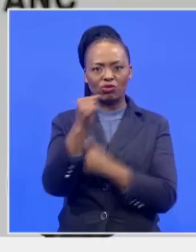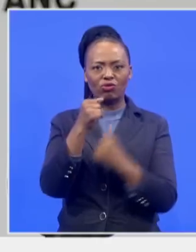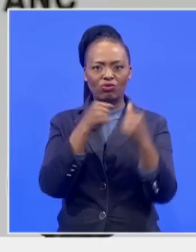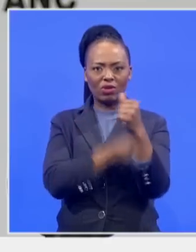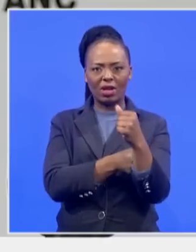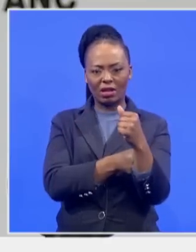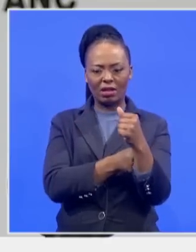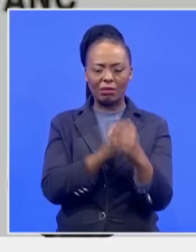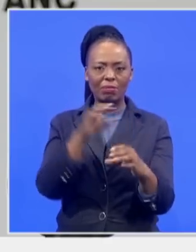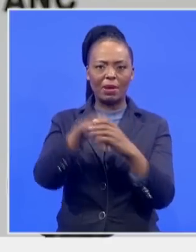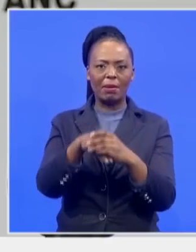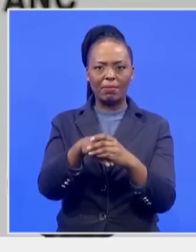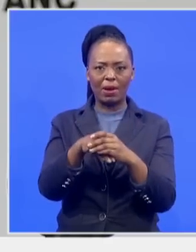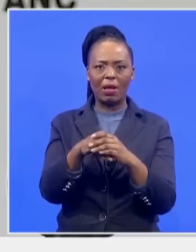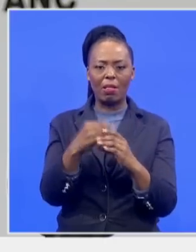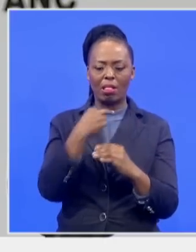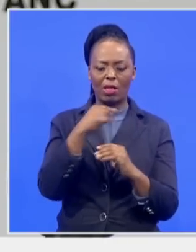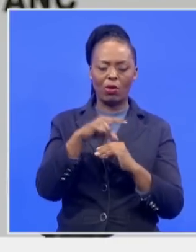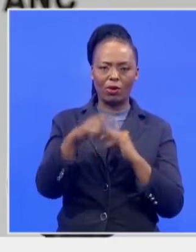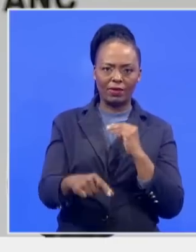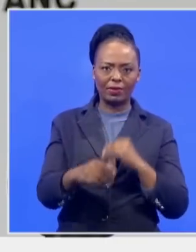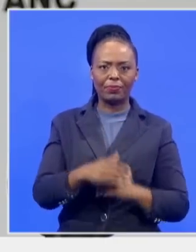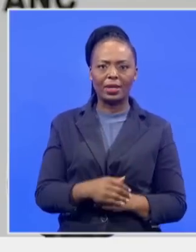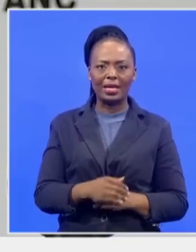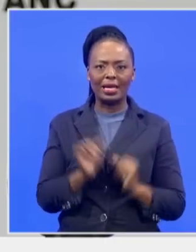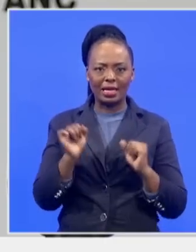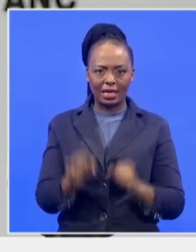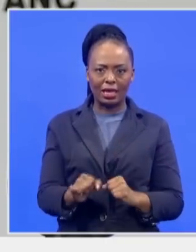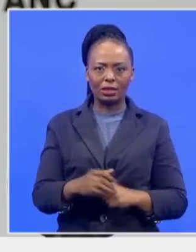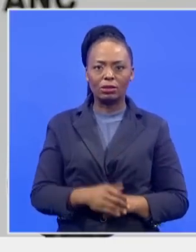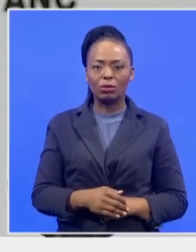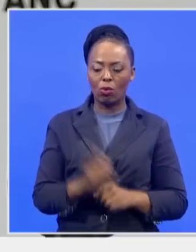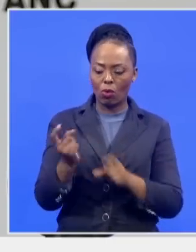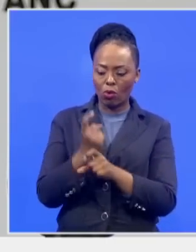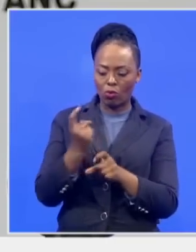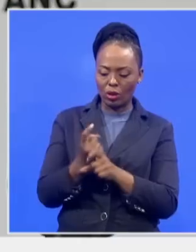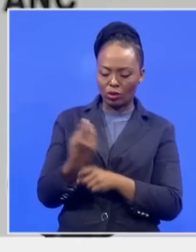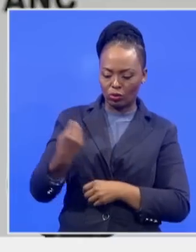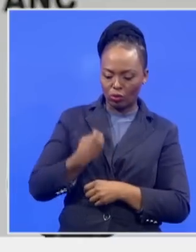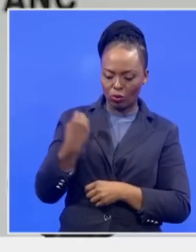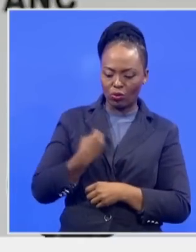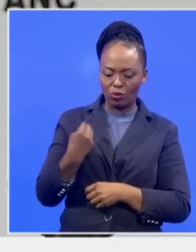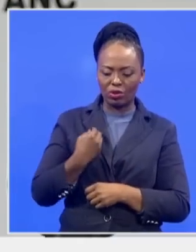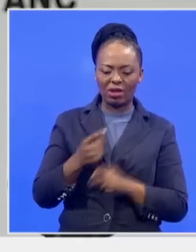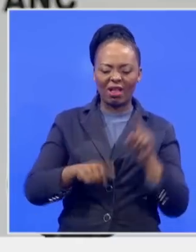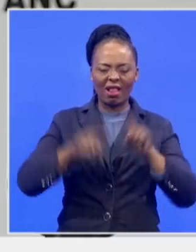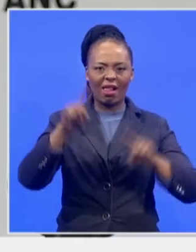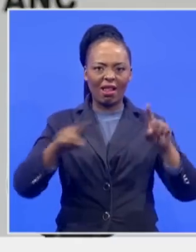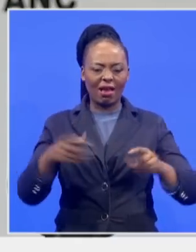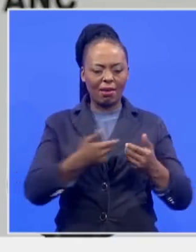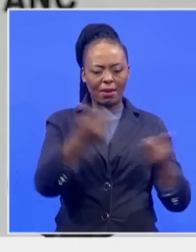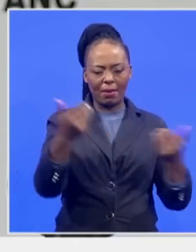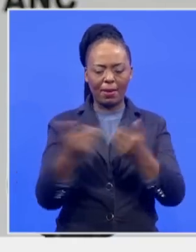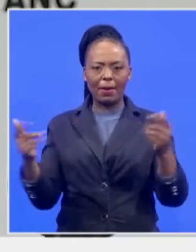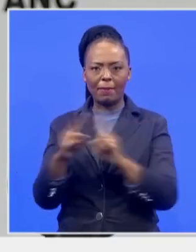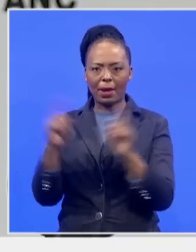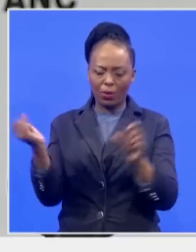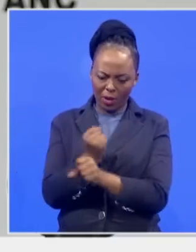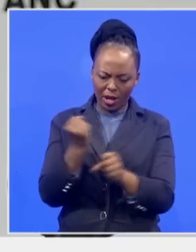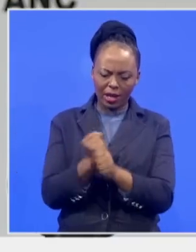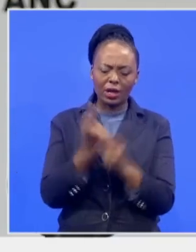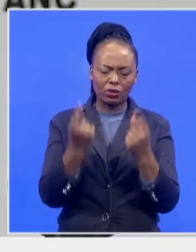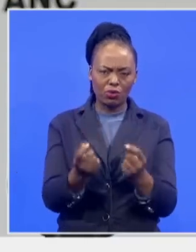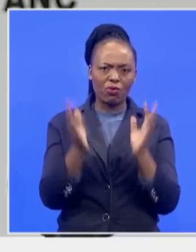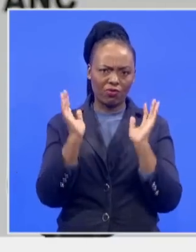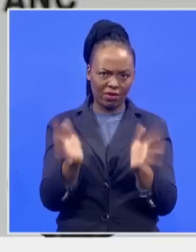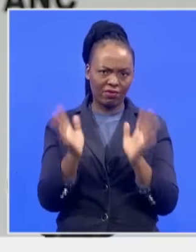So the Youth League was almost paralyzed, whereas there was work that they have done, and they were